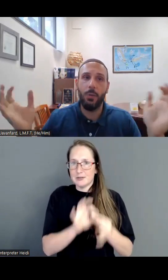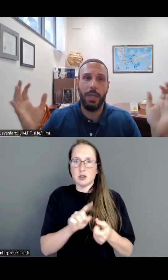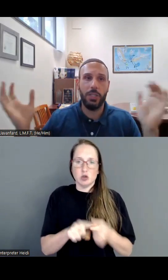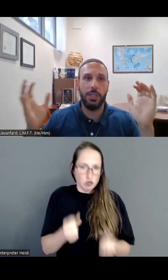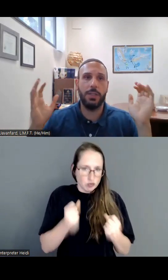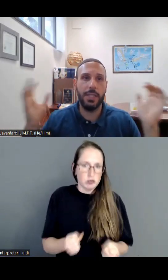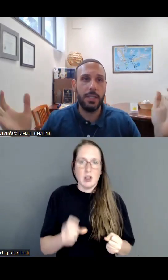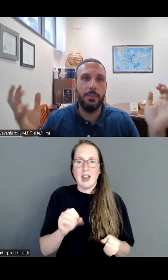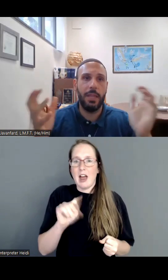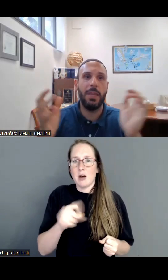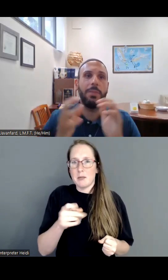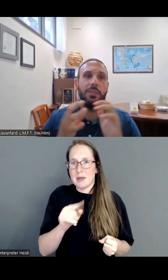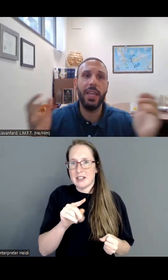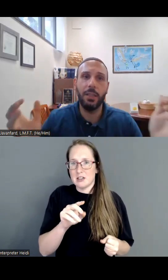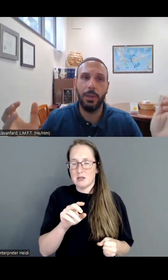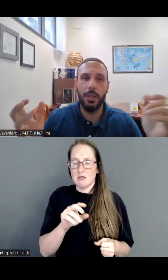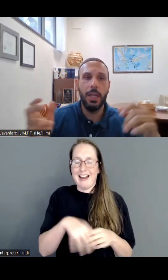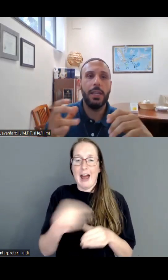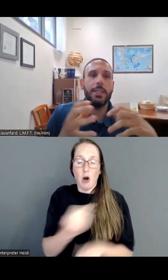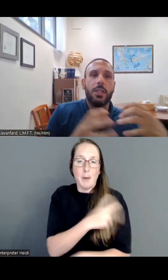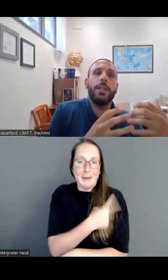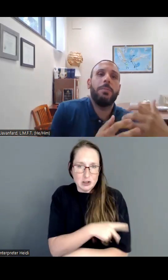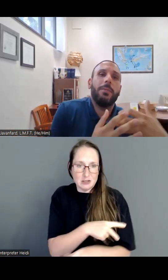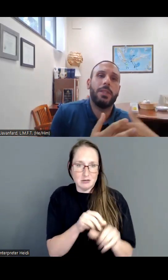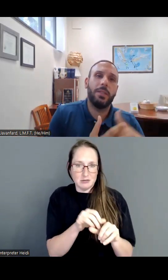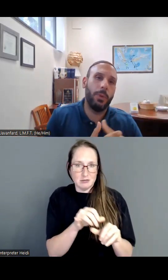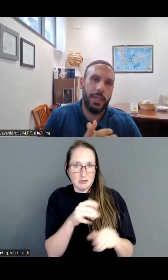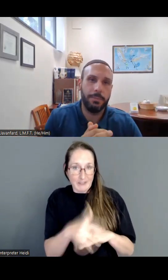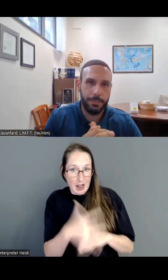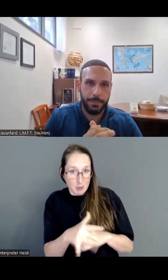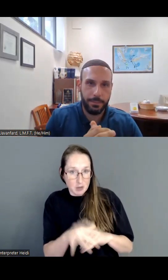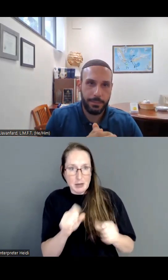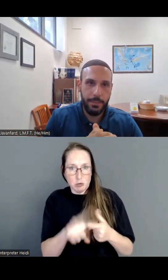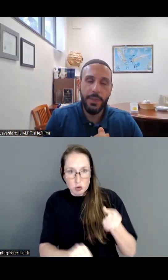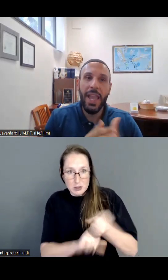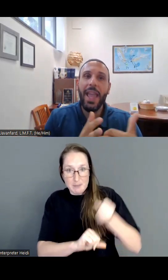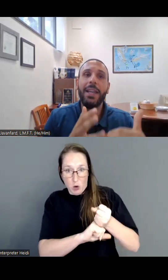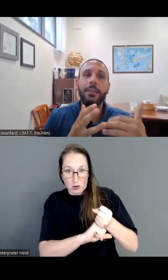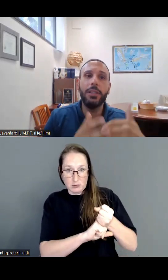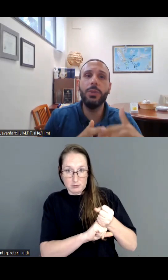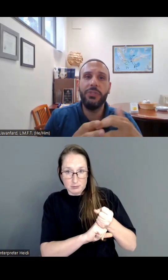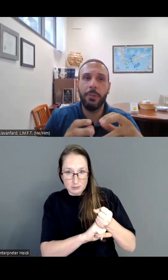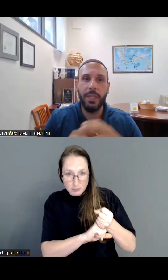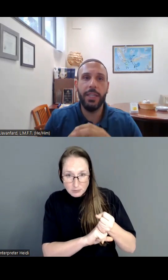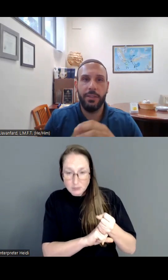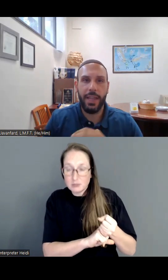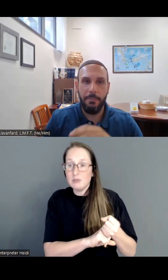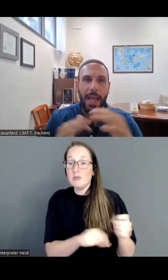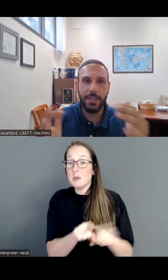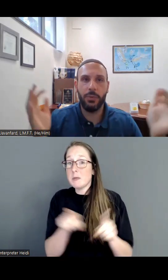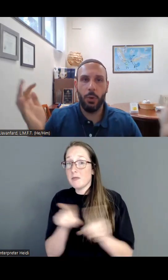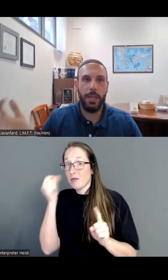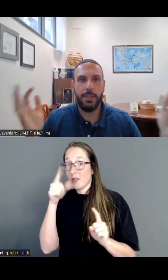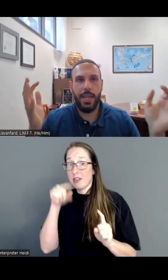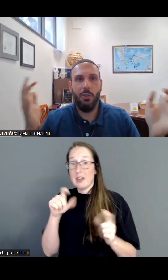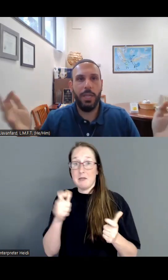robust outpatient system that may be available is going to be able to support them. And in lieu of there being that